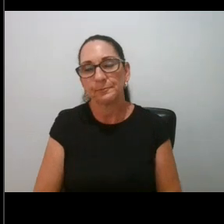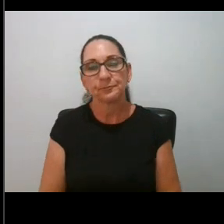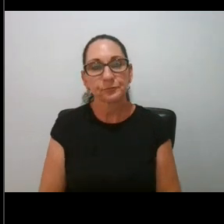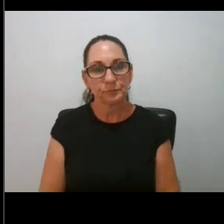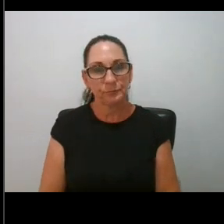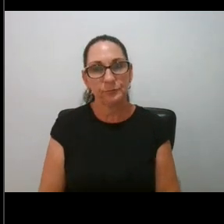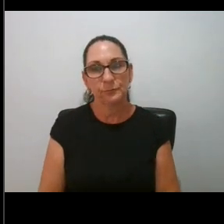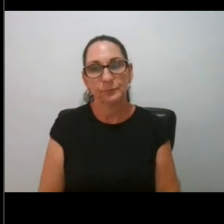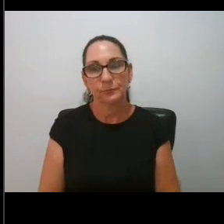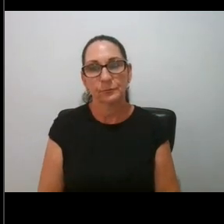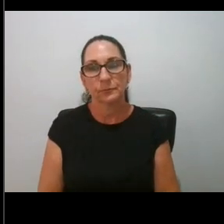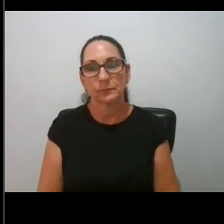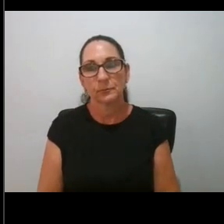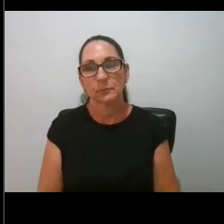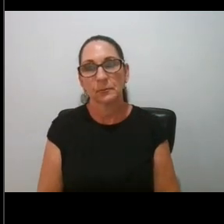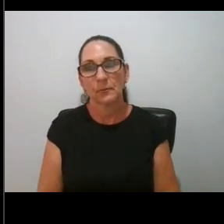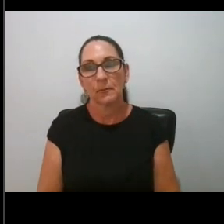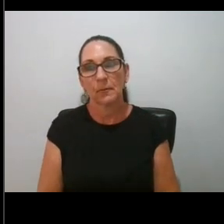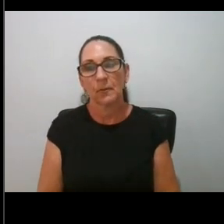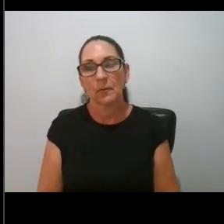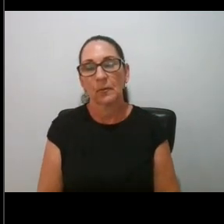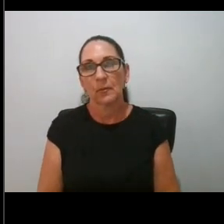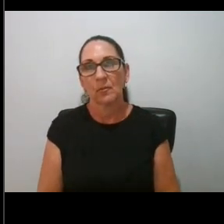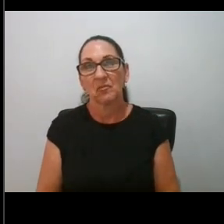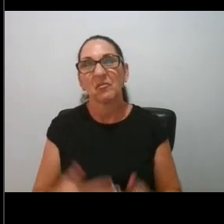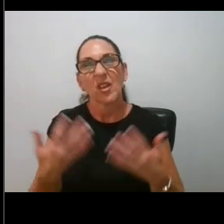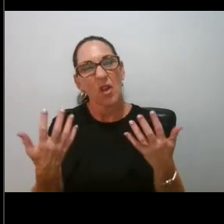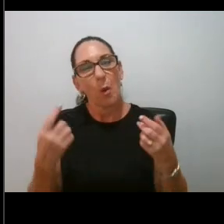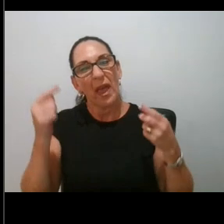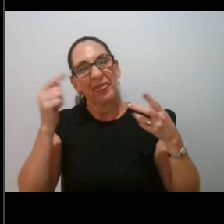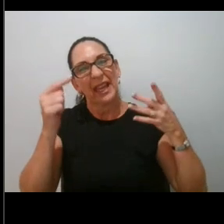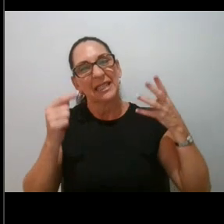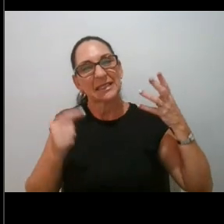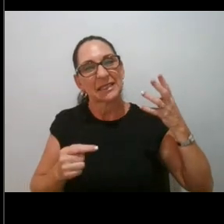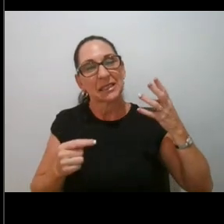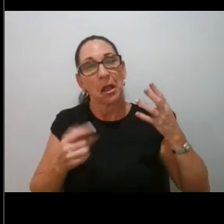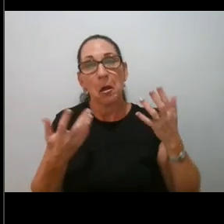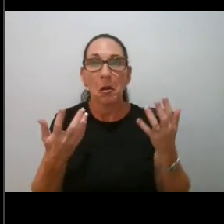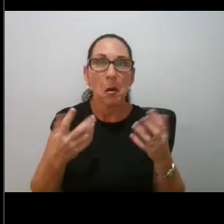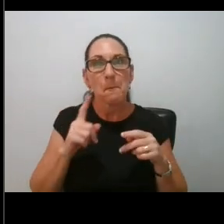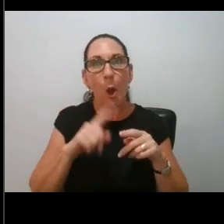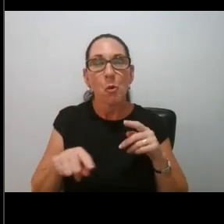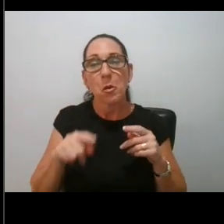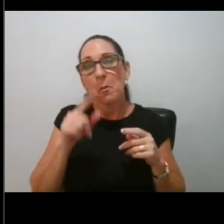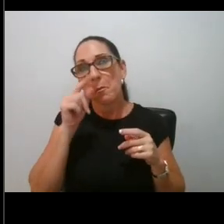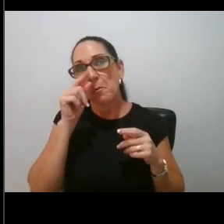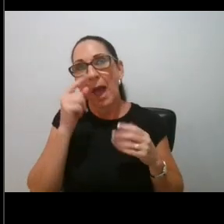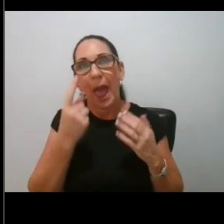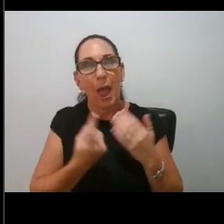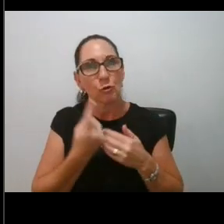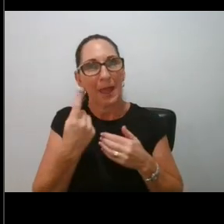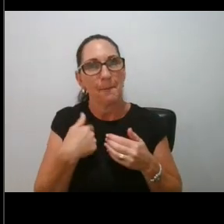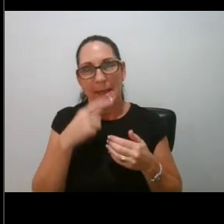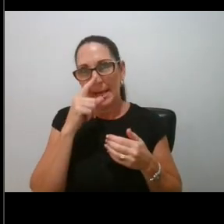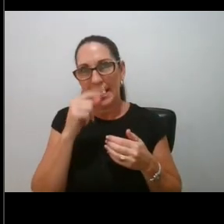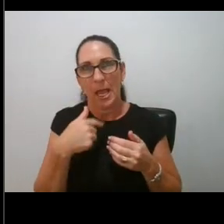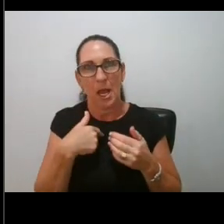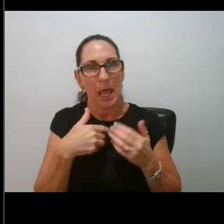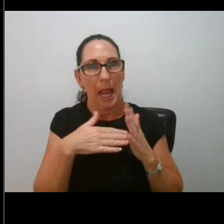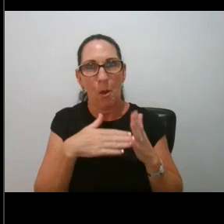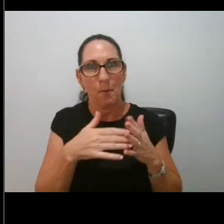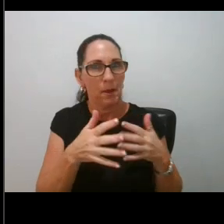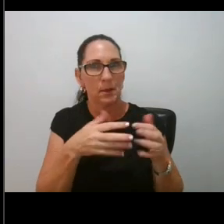But while those are probably the main sort of things that we can facilitate, we